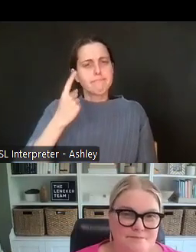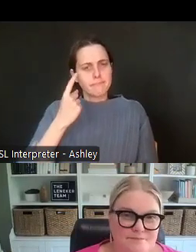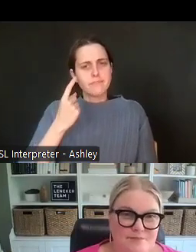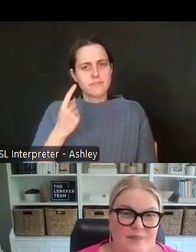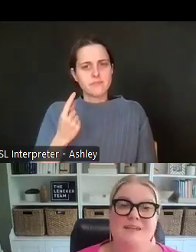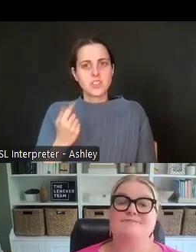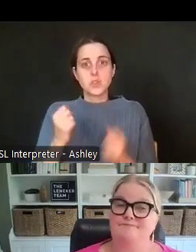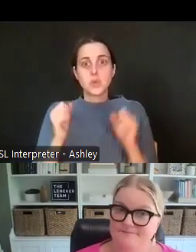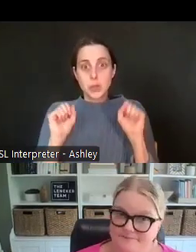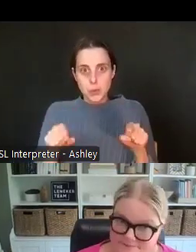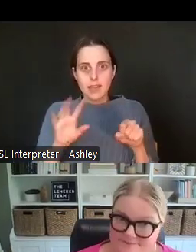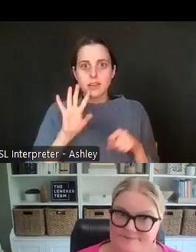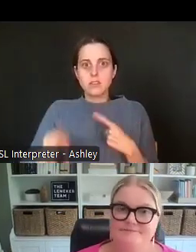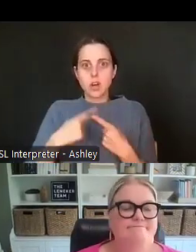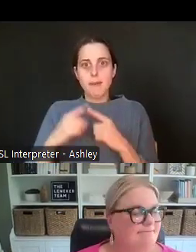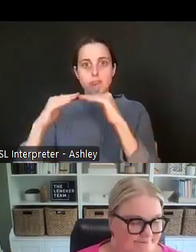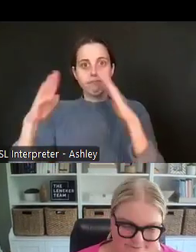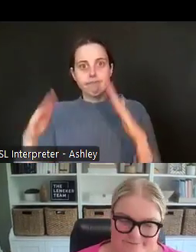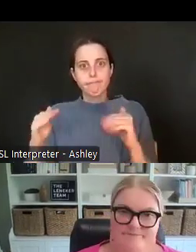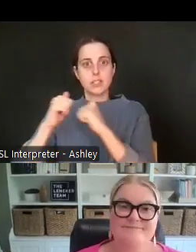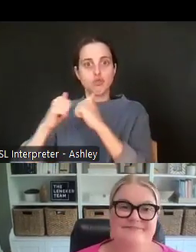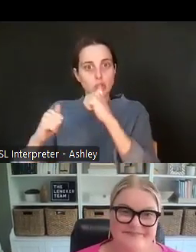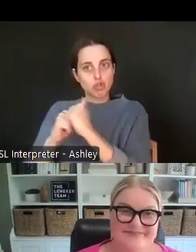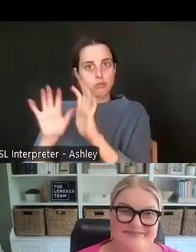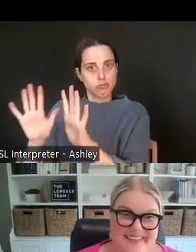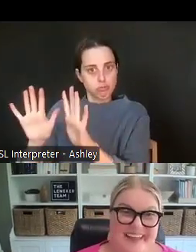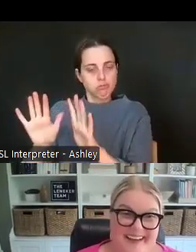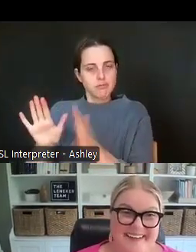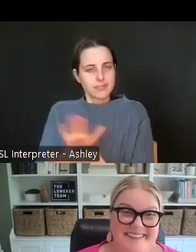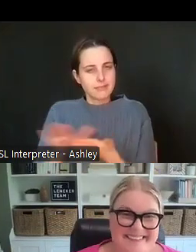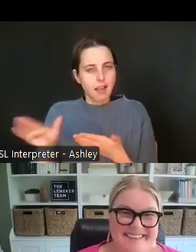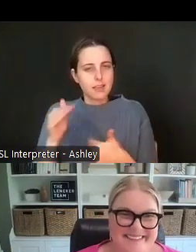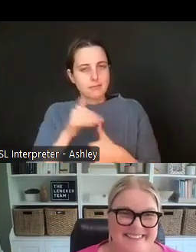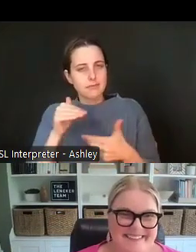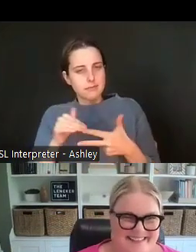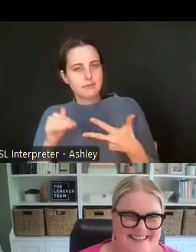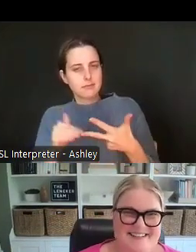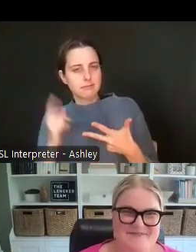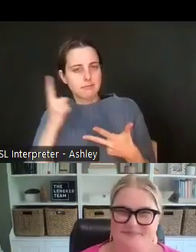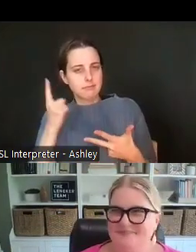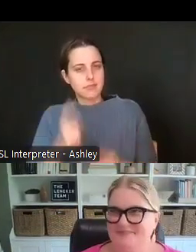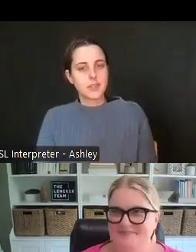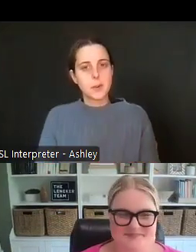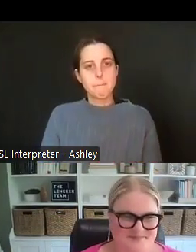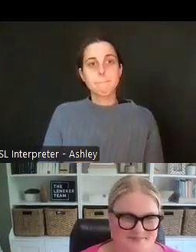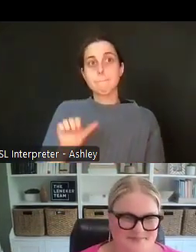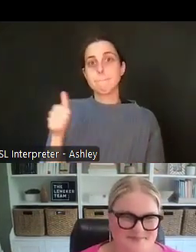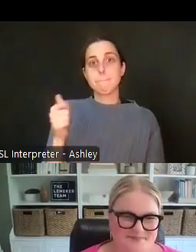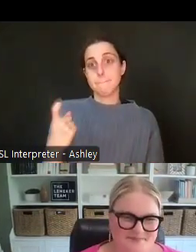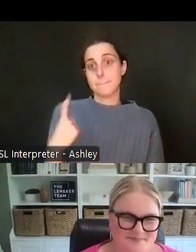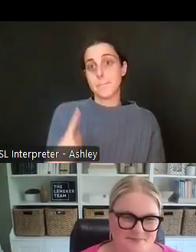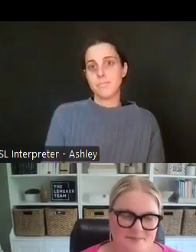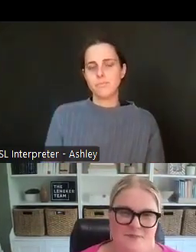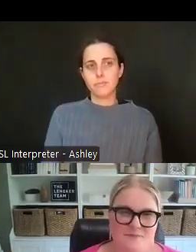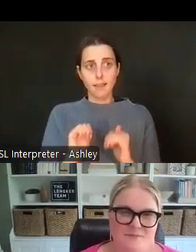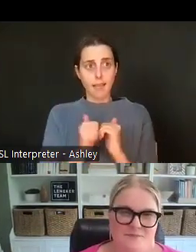the structural solutions. So that's really good. Thank you for that breakdown. As you were talking, we got another question. How can I be